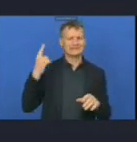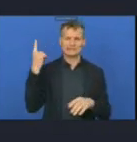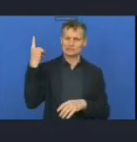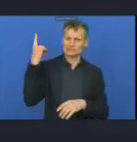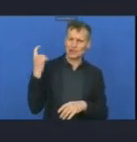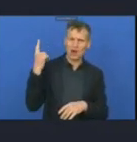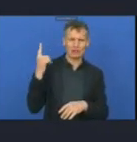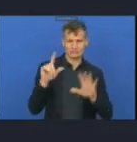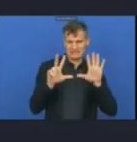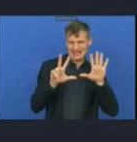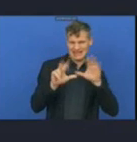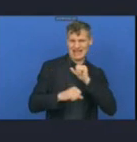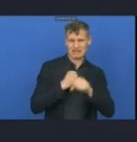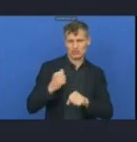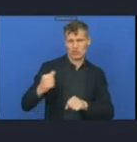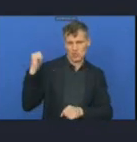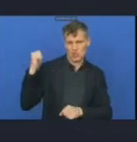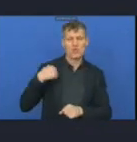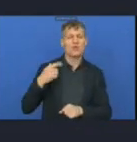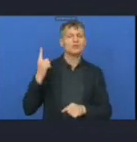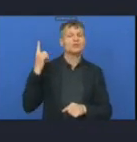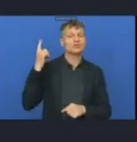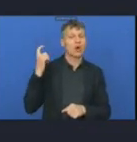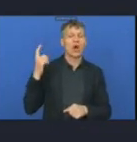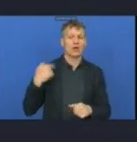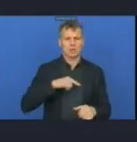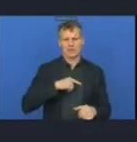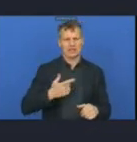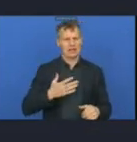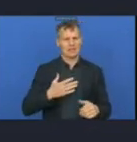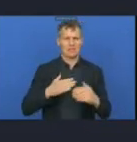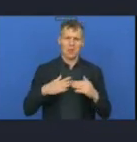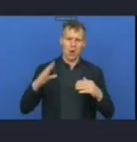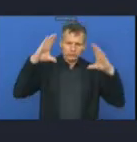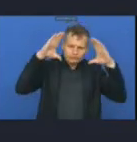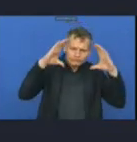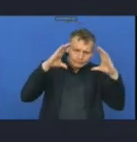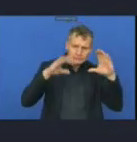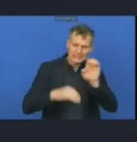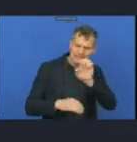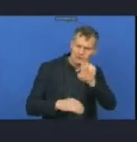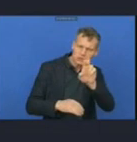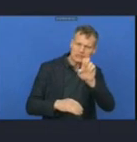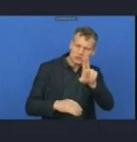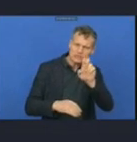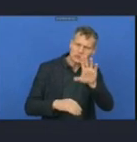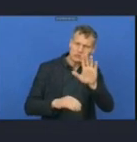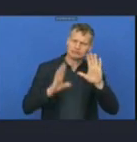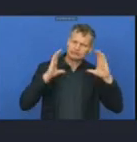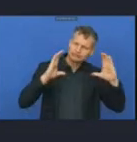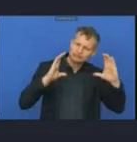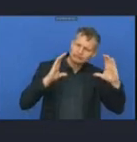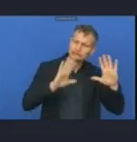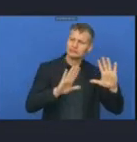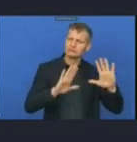8 years ago, we were very EU and program countries centered, and more, because there was